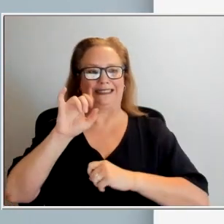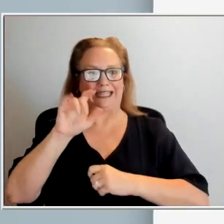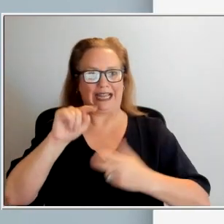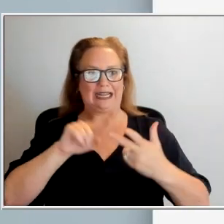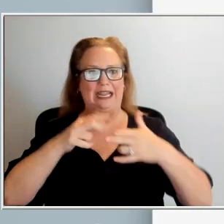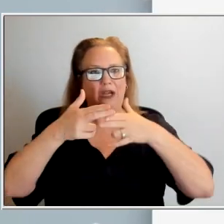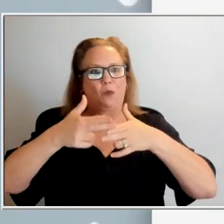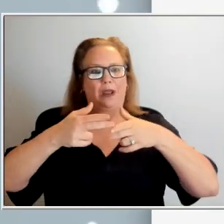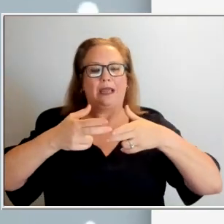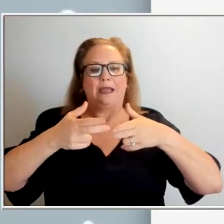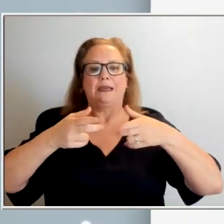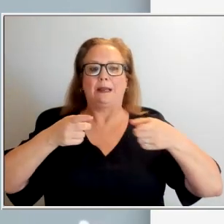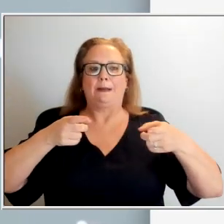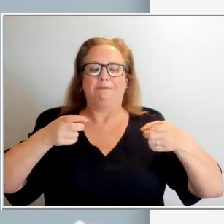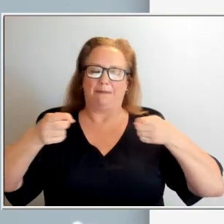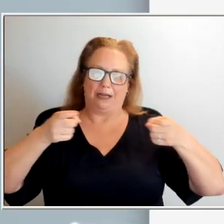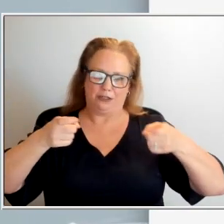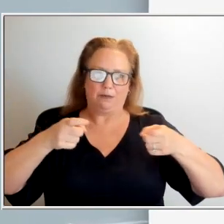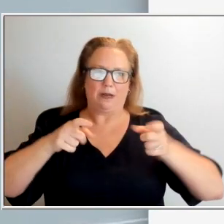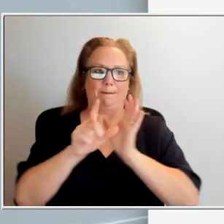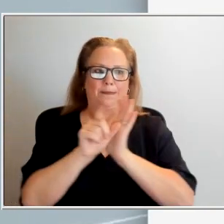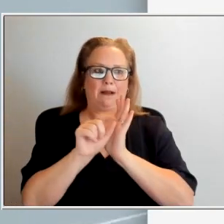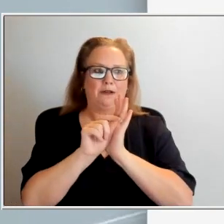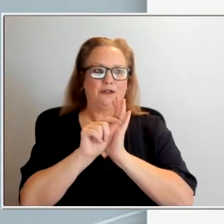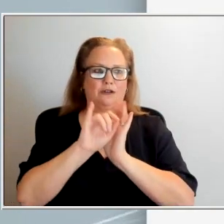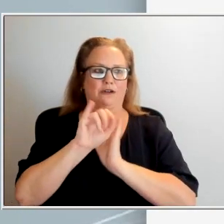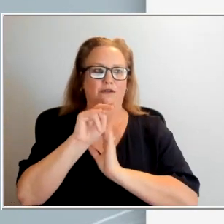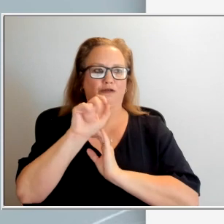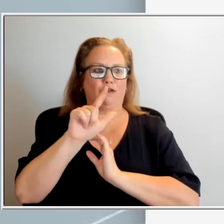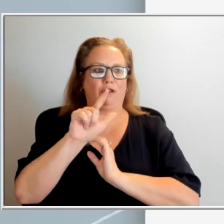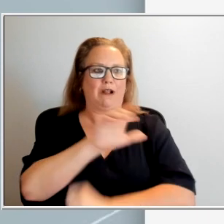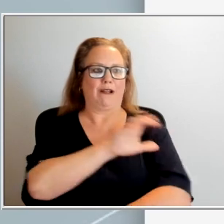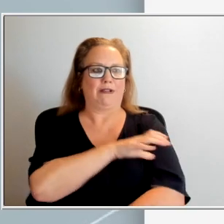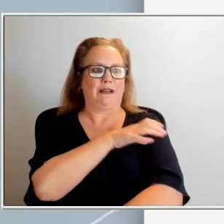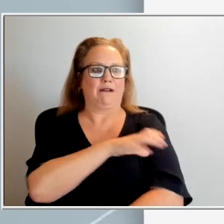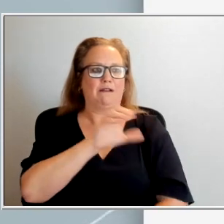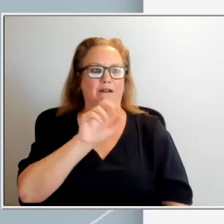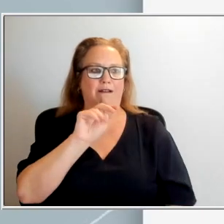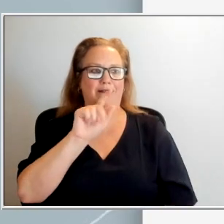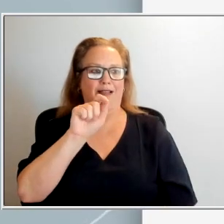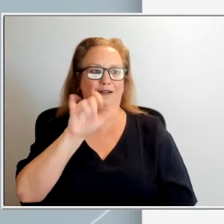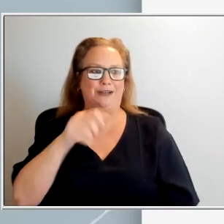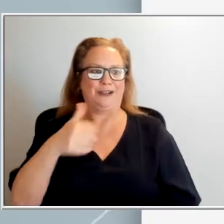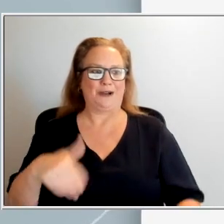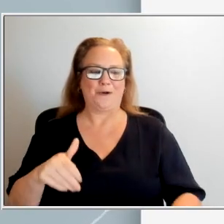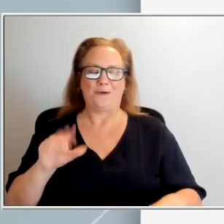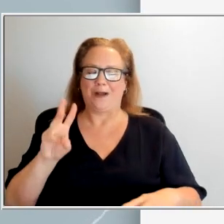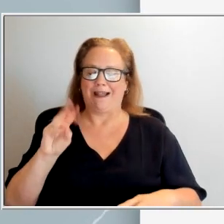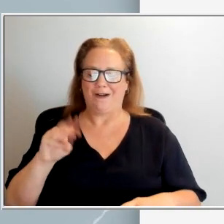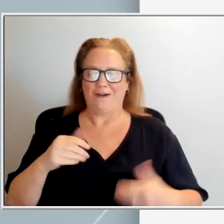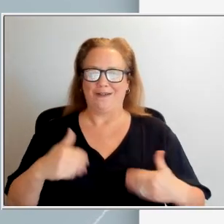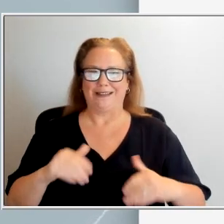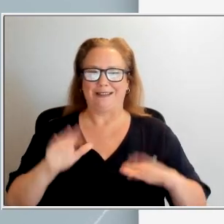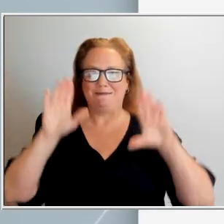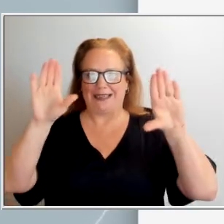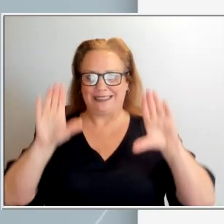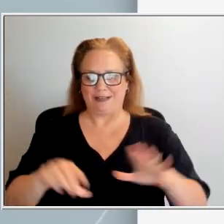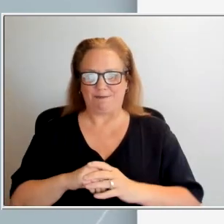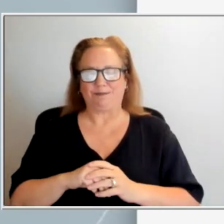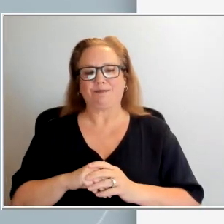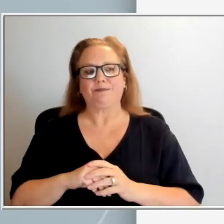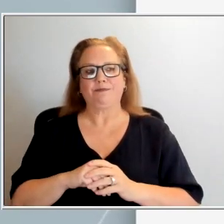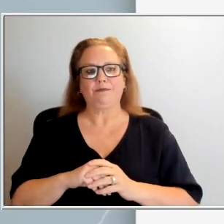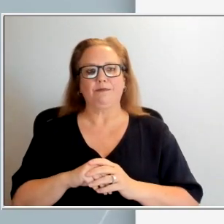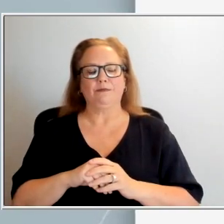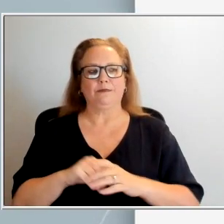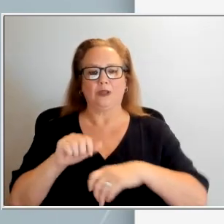management during cancer treatment, published in the Journal of Clinical Oncology. It's a big deal. Before we jump into what that means, we sent